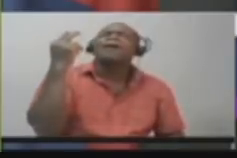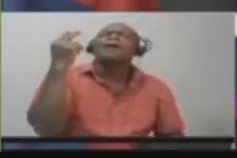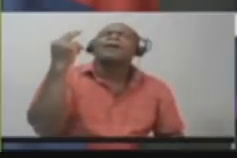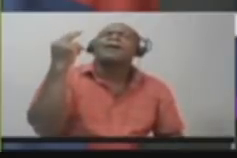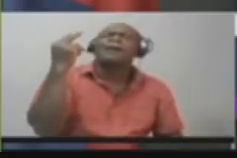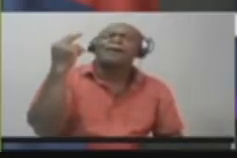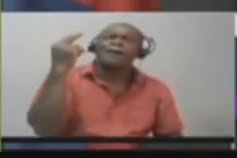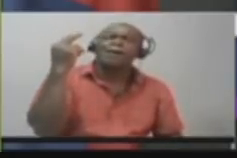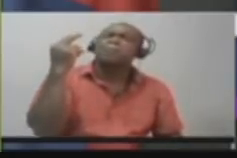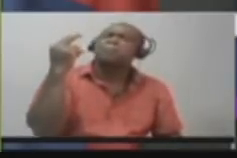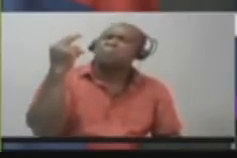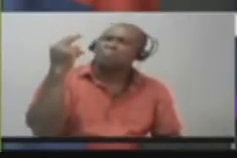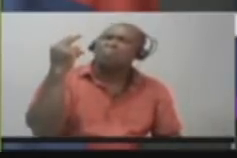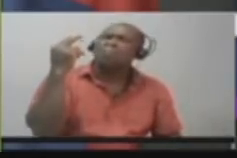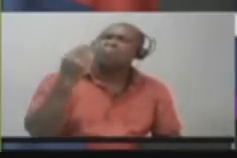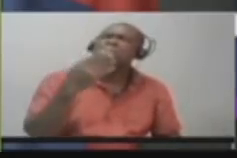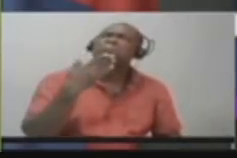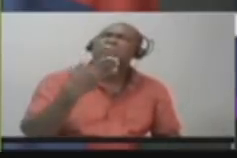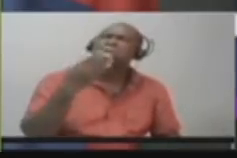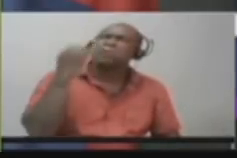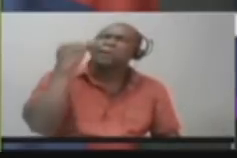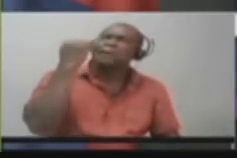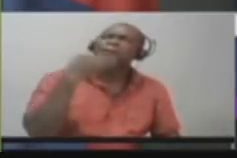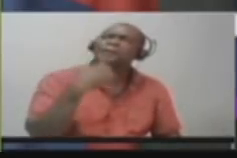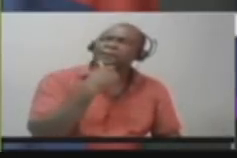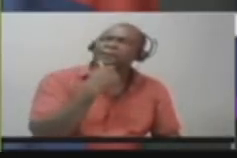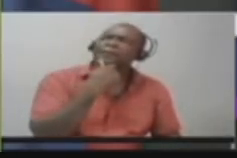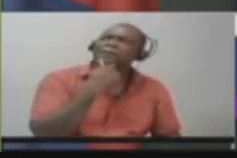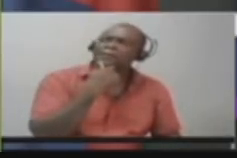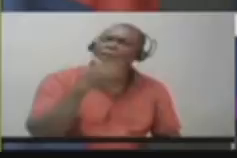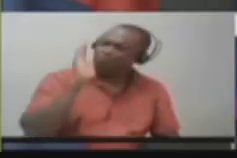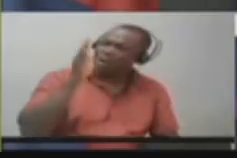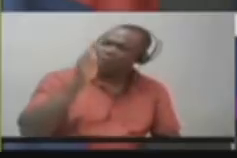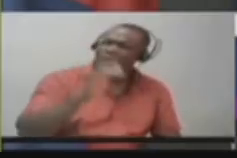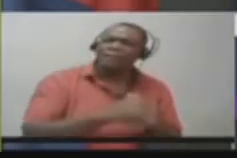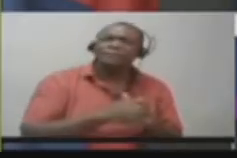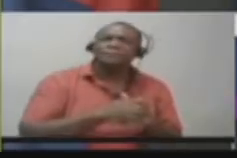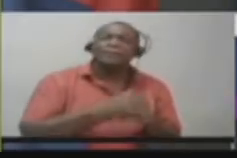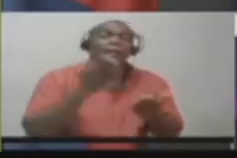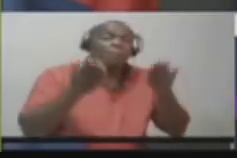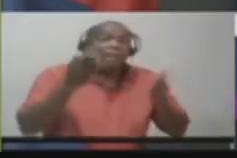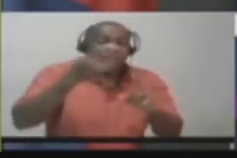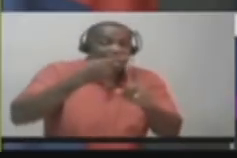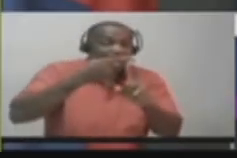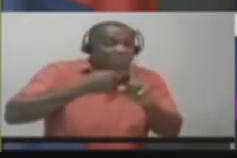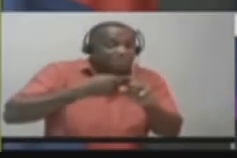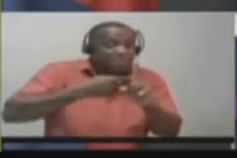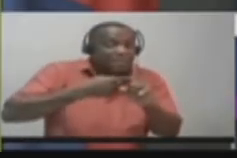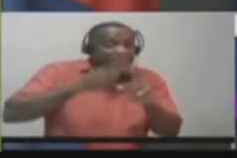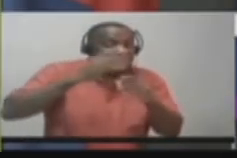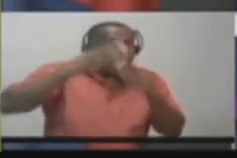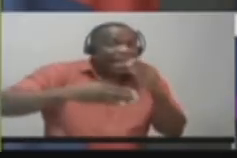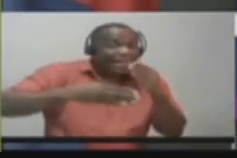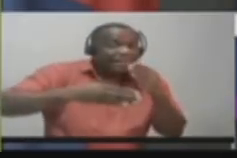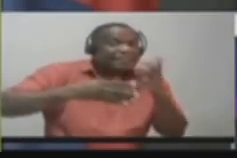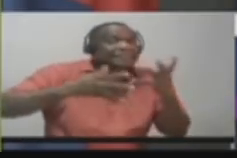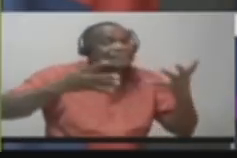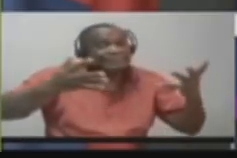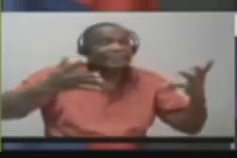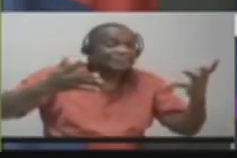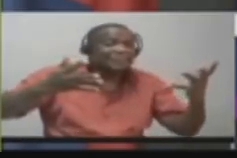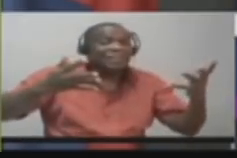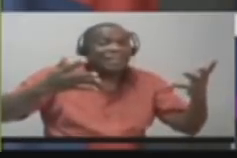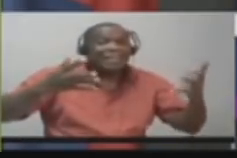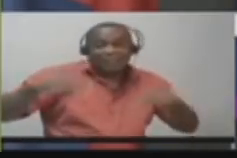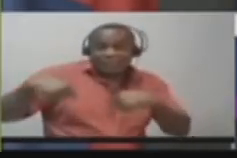period. And we're looking towards the end of the month. Given what we have done so far in the fairly wide opening up,